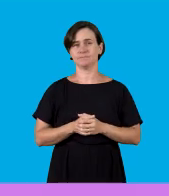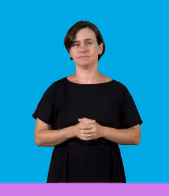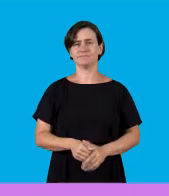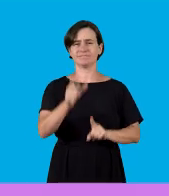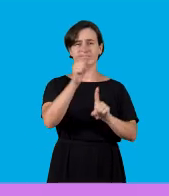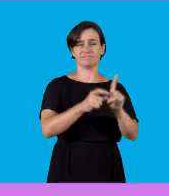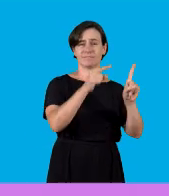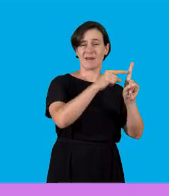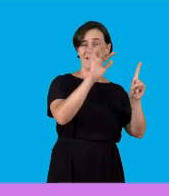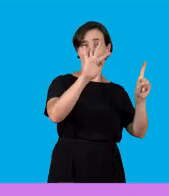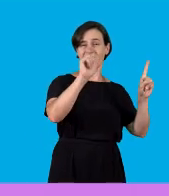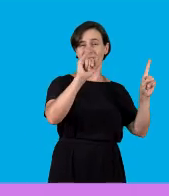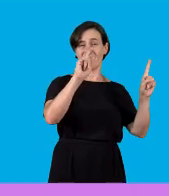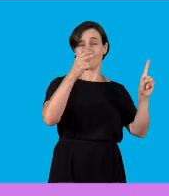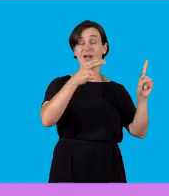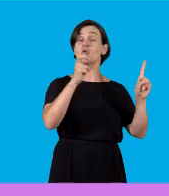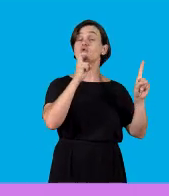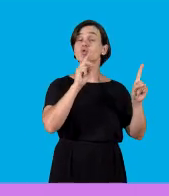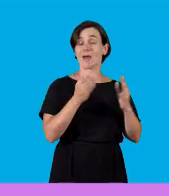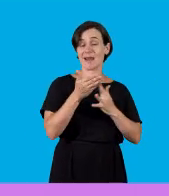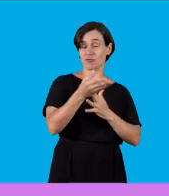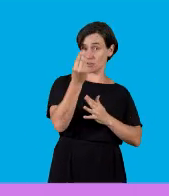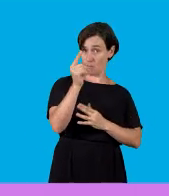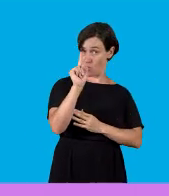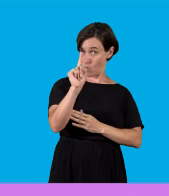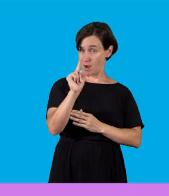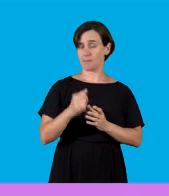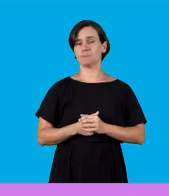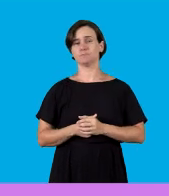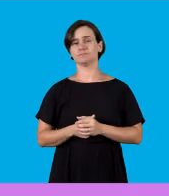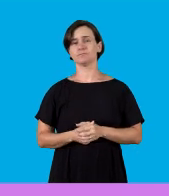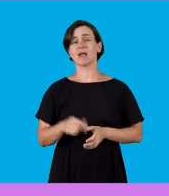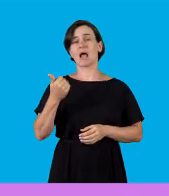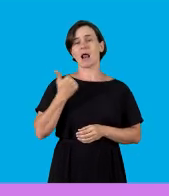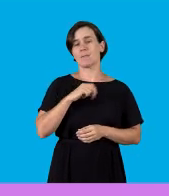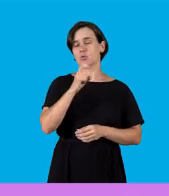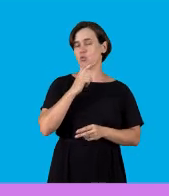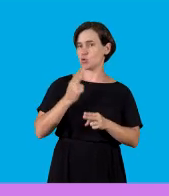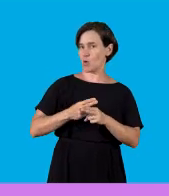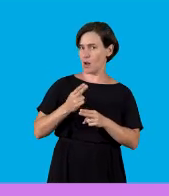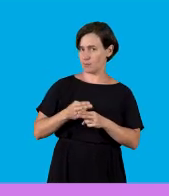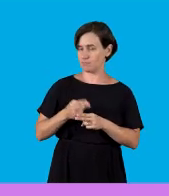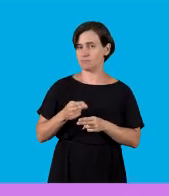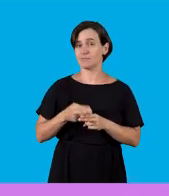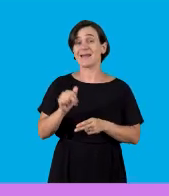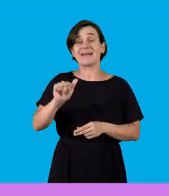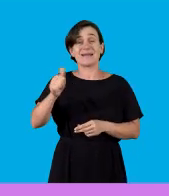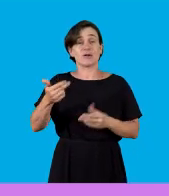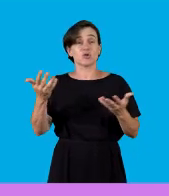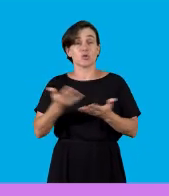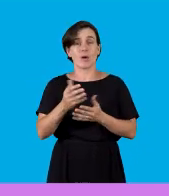used entrance 1. So Faith is going to use entrance 1 and wants to use the restrooms next